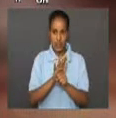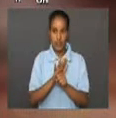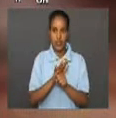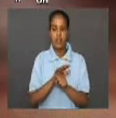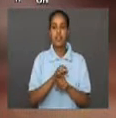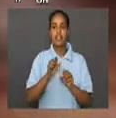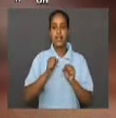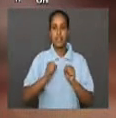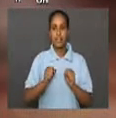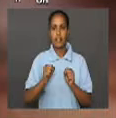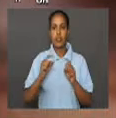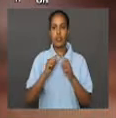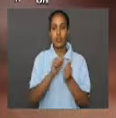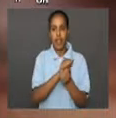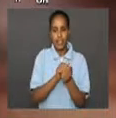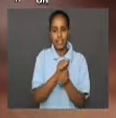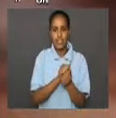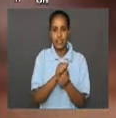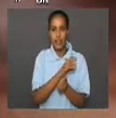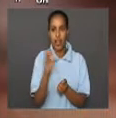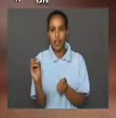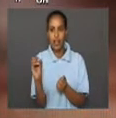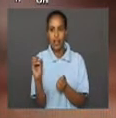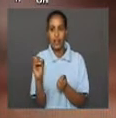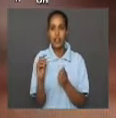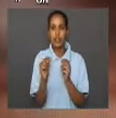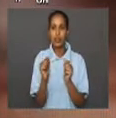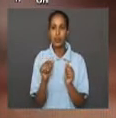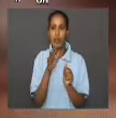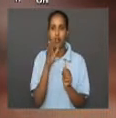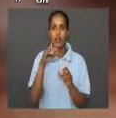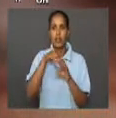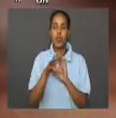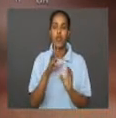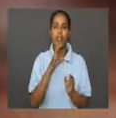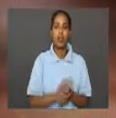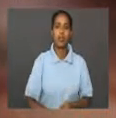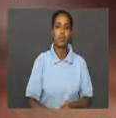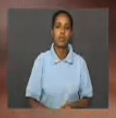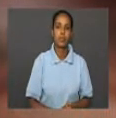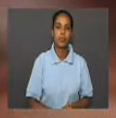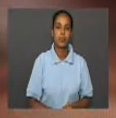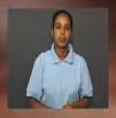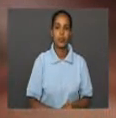is resistant to digestion and insoluble in water.